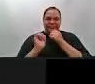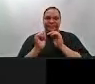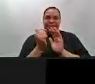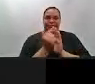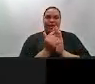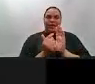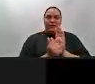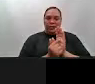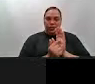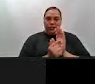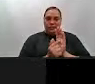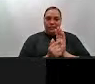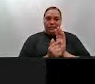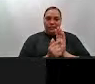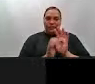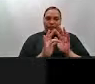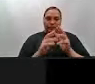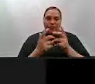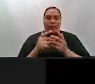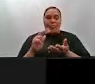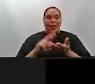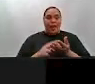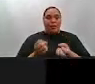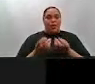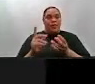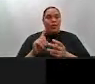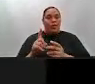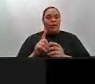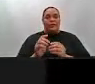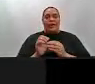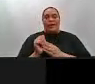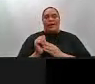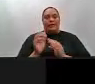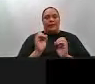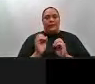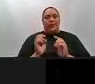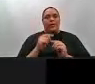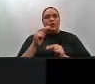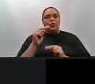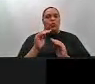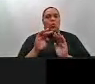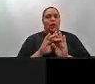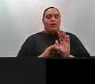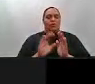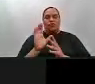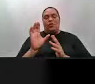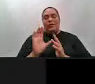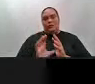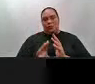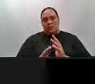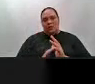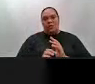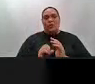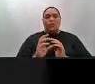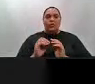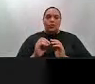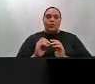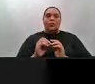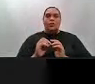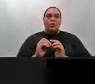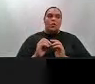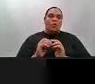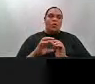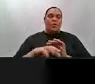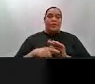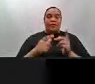legislation, the Act provides for no guidance in terms of shortlisting criteria. So the